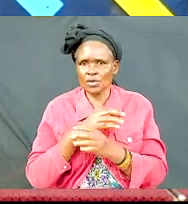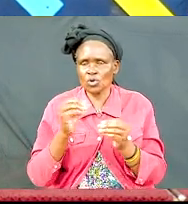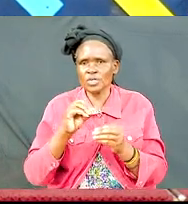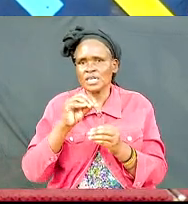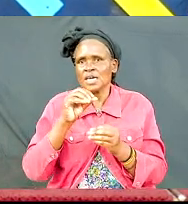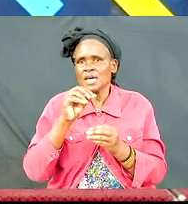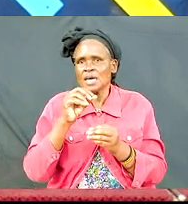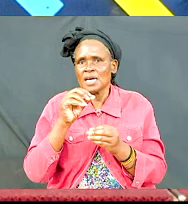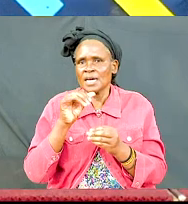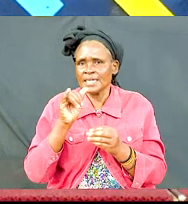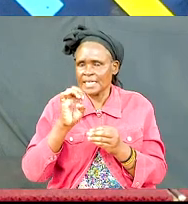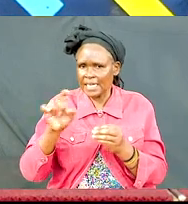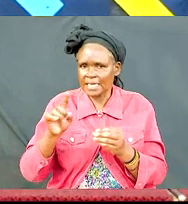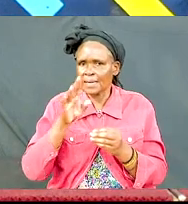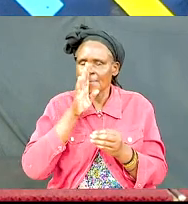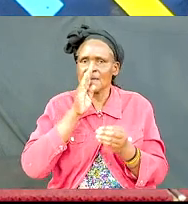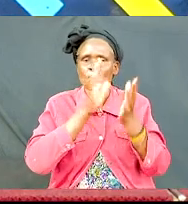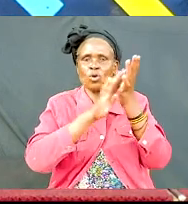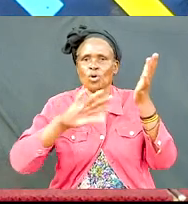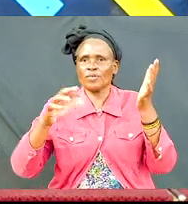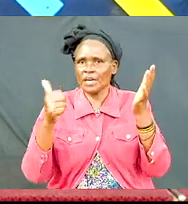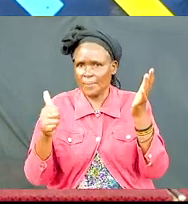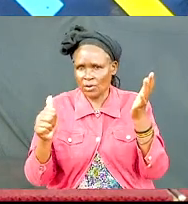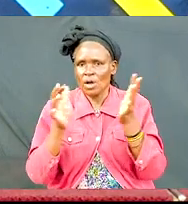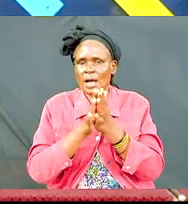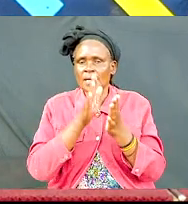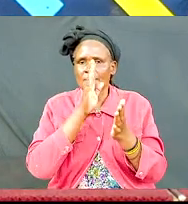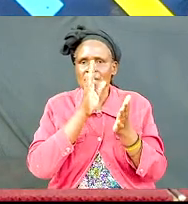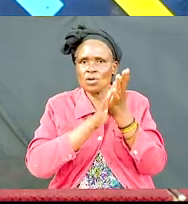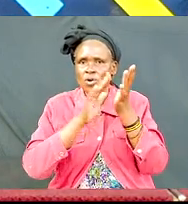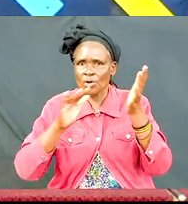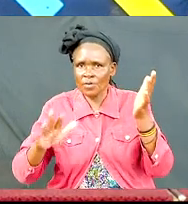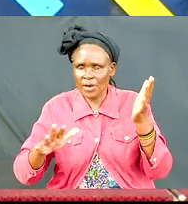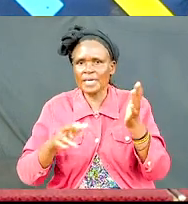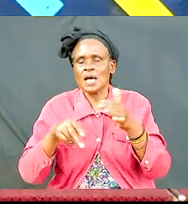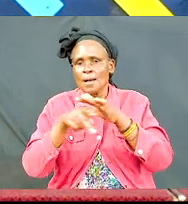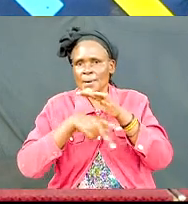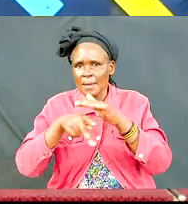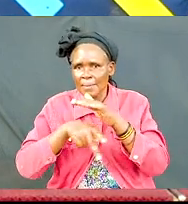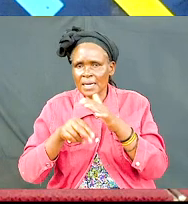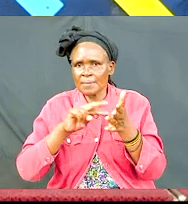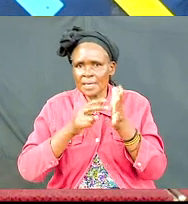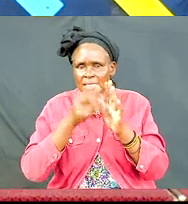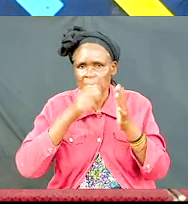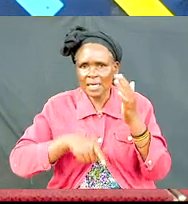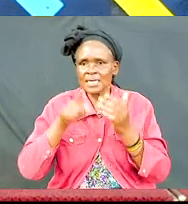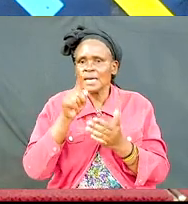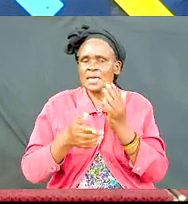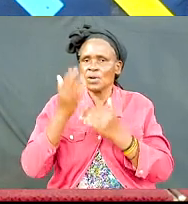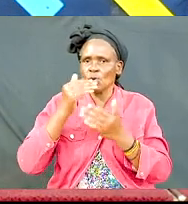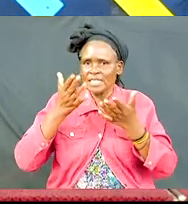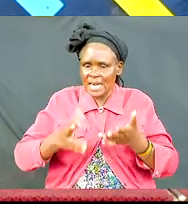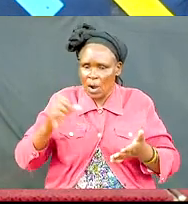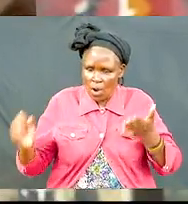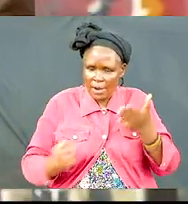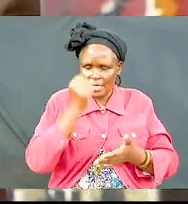been glorified. And being glorified primarily means that he was now risen from